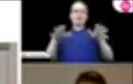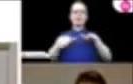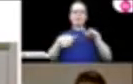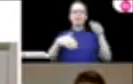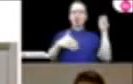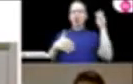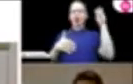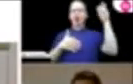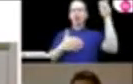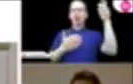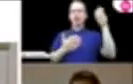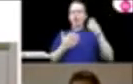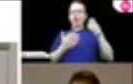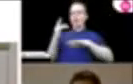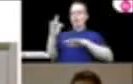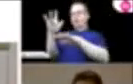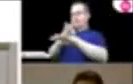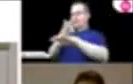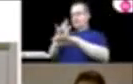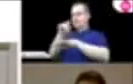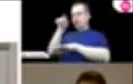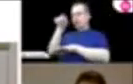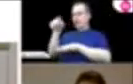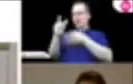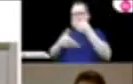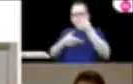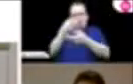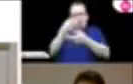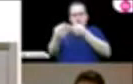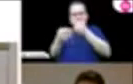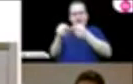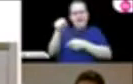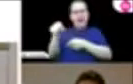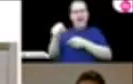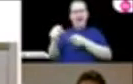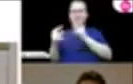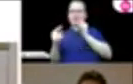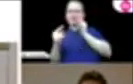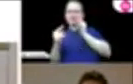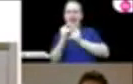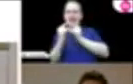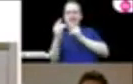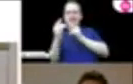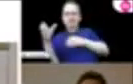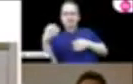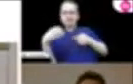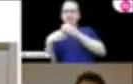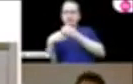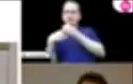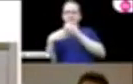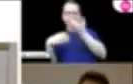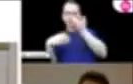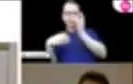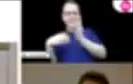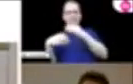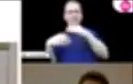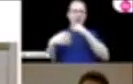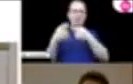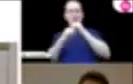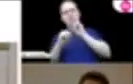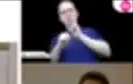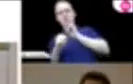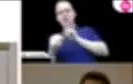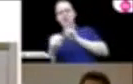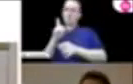trend for theatre shows with storylines involving sex impersonation. And from the